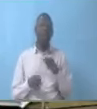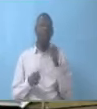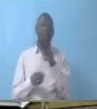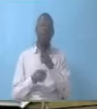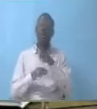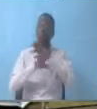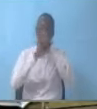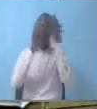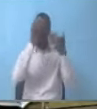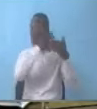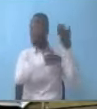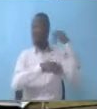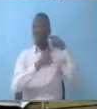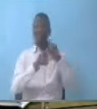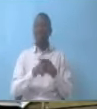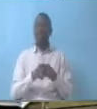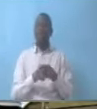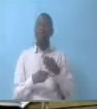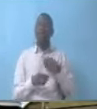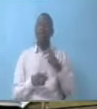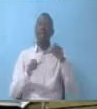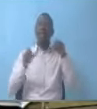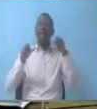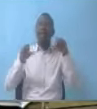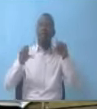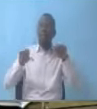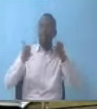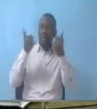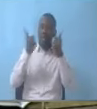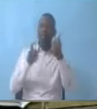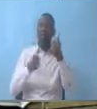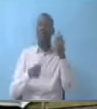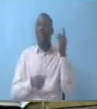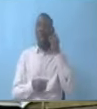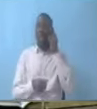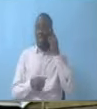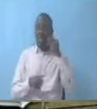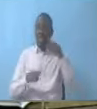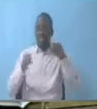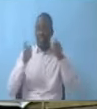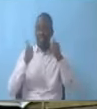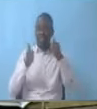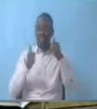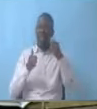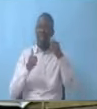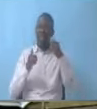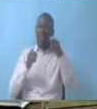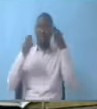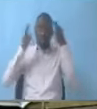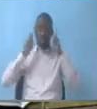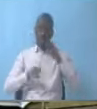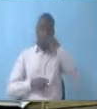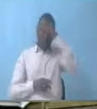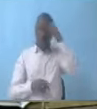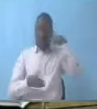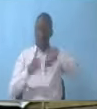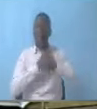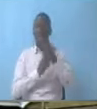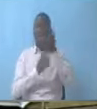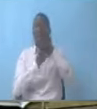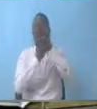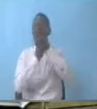in 1980. Ñu commencé ko nak ci depuis bi mo commencé di yaxantu ci walli loya depuis atum 1980. Until 1994. Ba